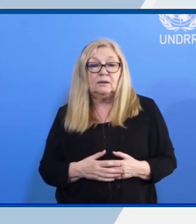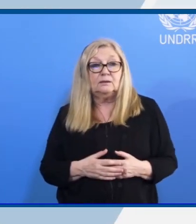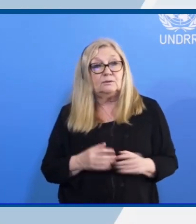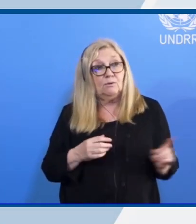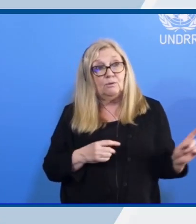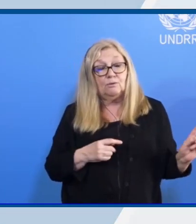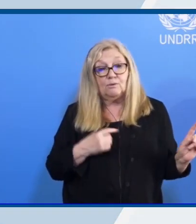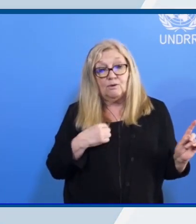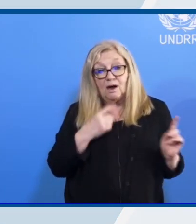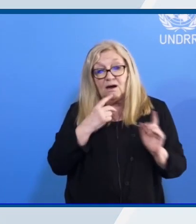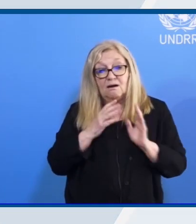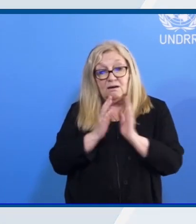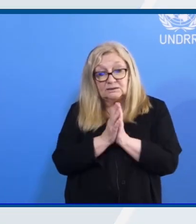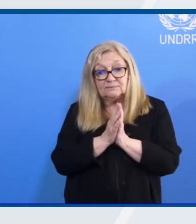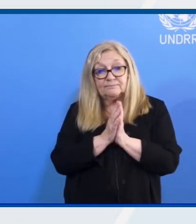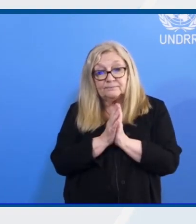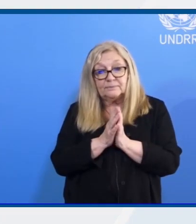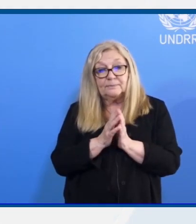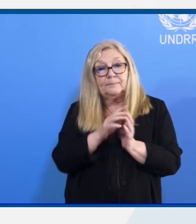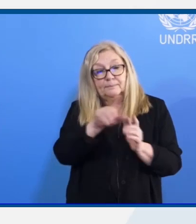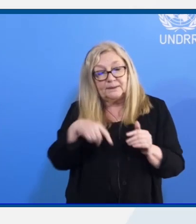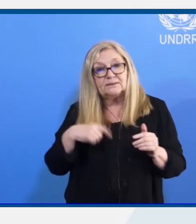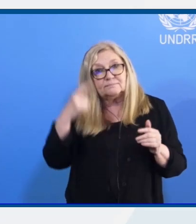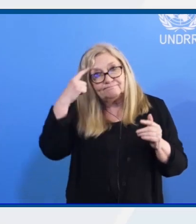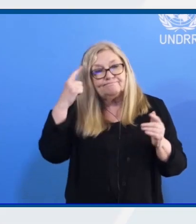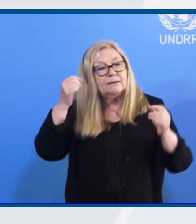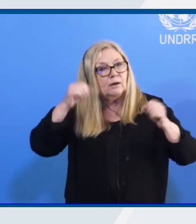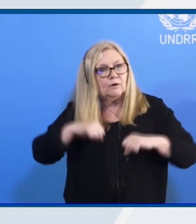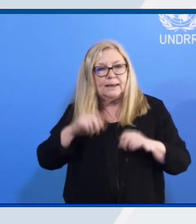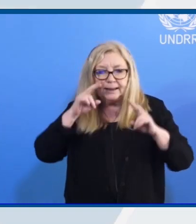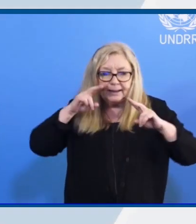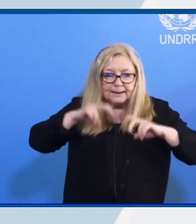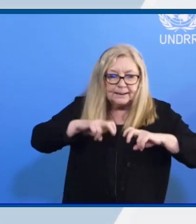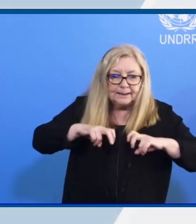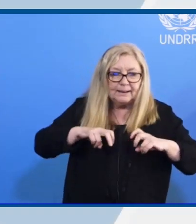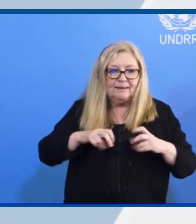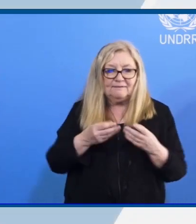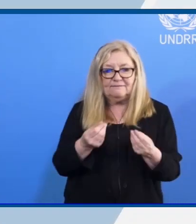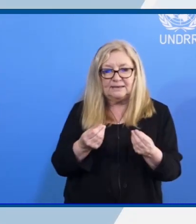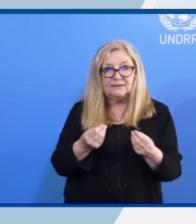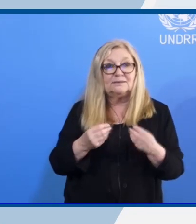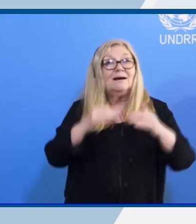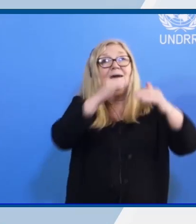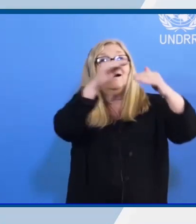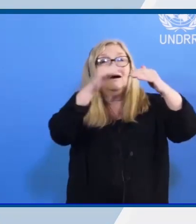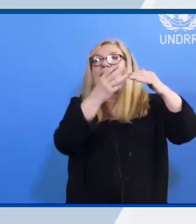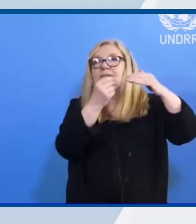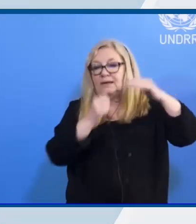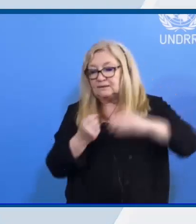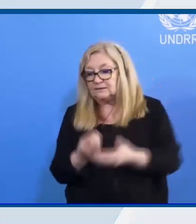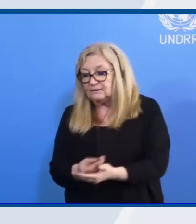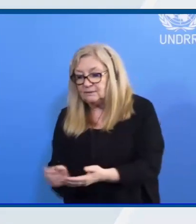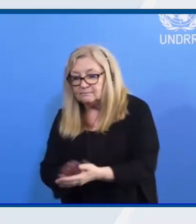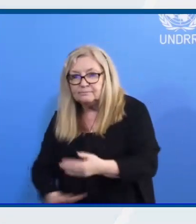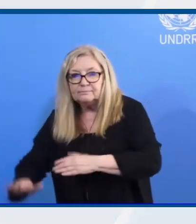also has to build how they have to own and they run the system and processes. Well, I think they all deserve a